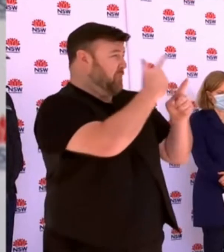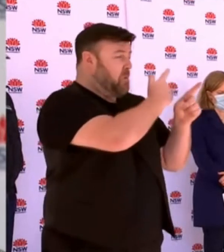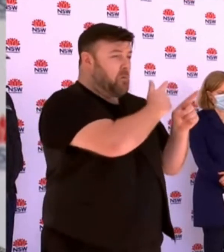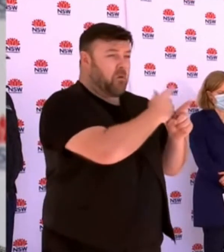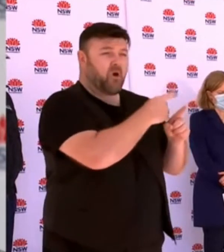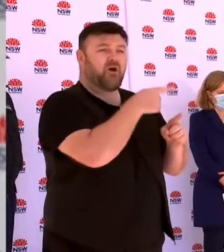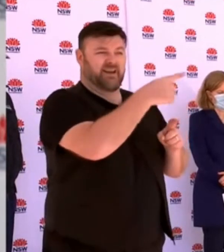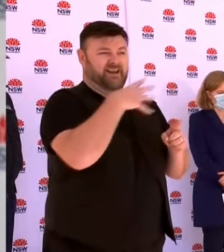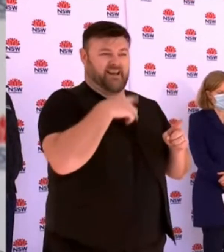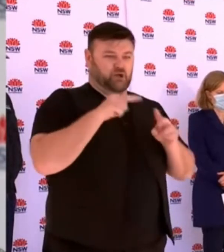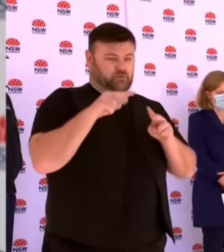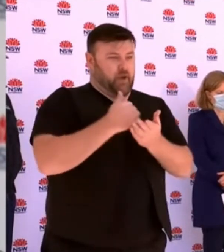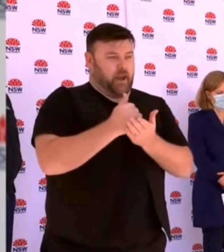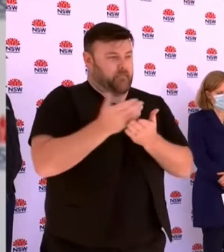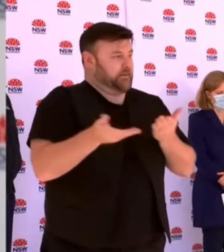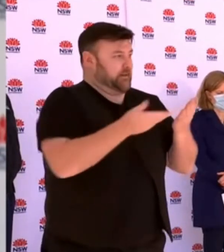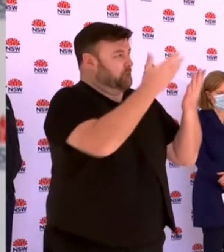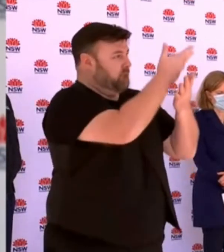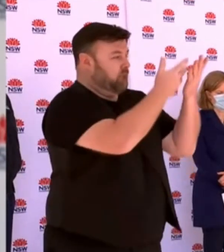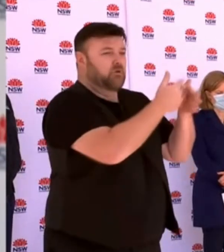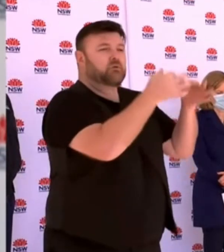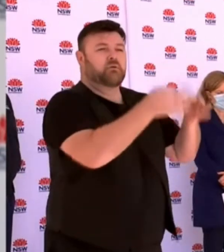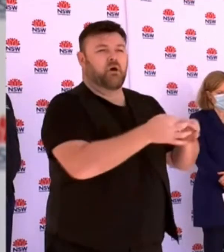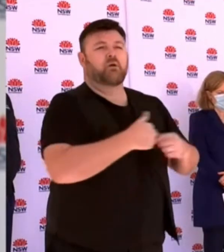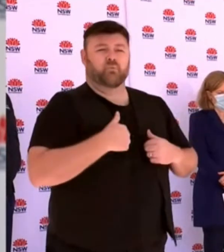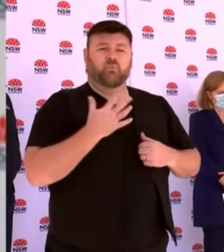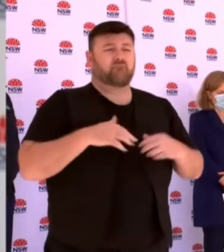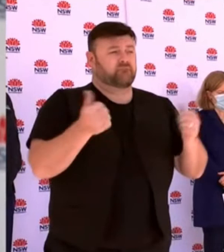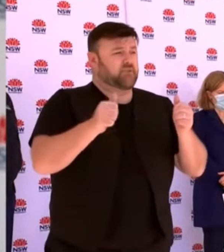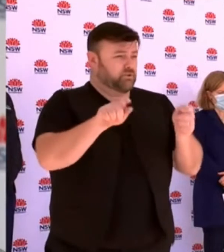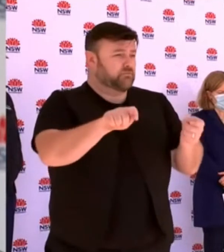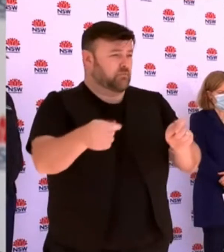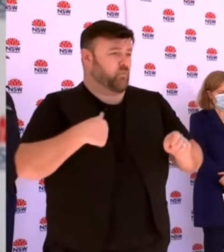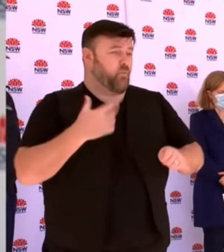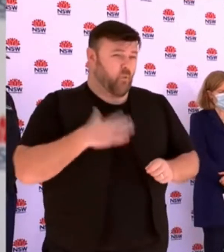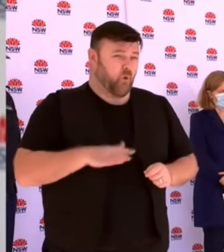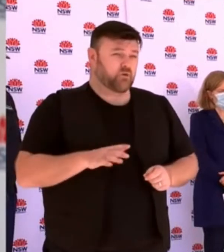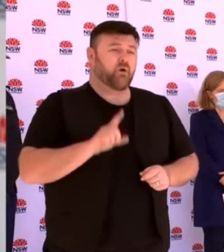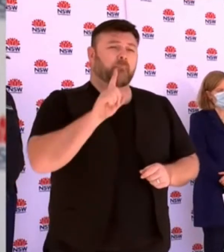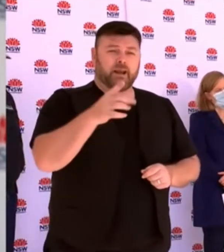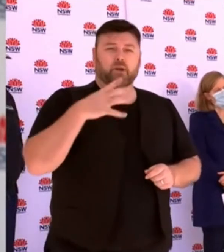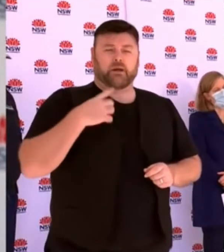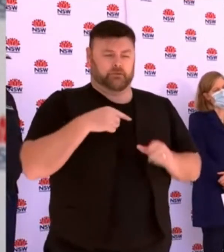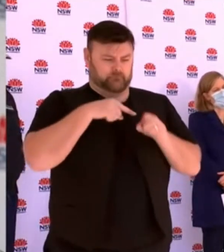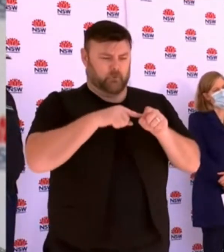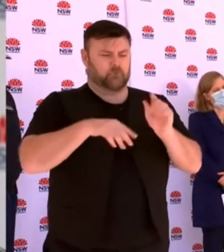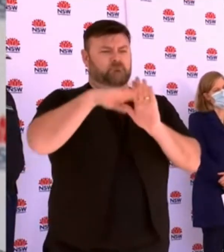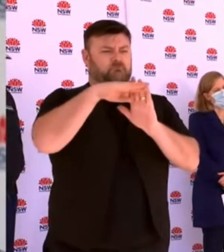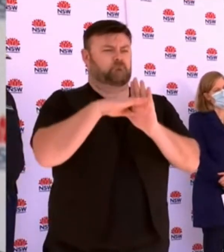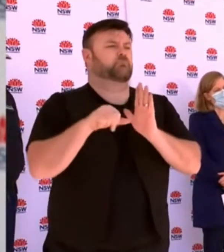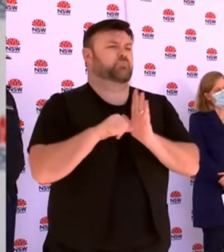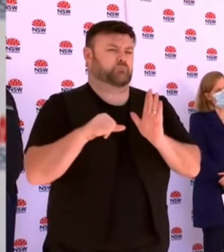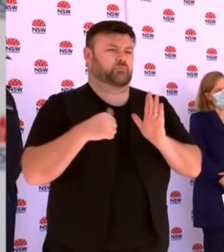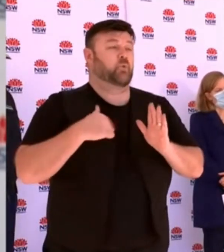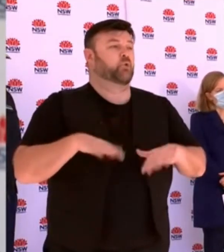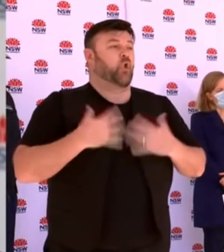what we should do. We have a chance to get out of this lockdown as soon as we can, so long as we don't let our guard down and suddenly let the